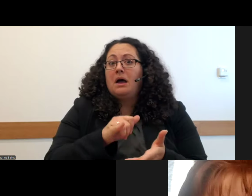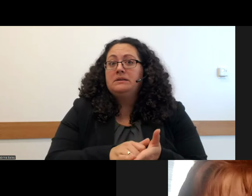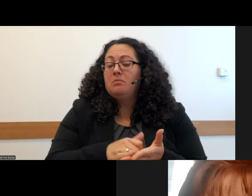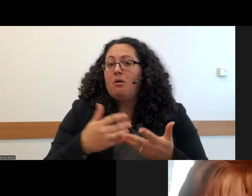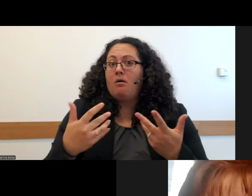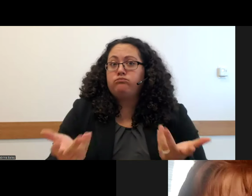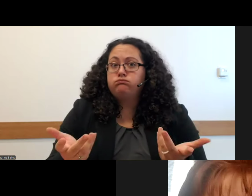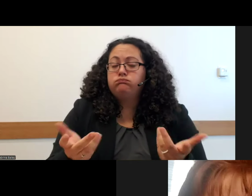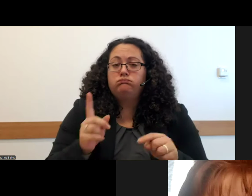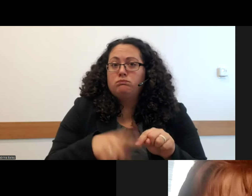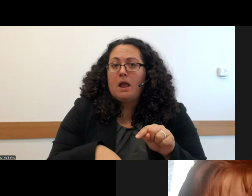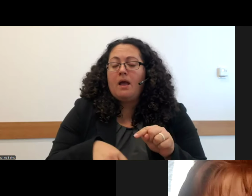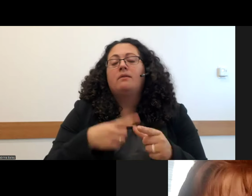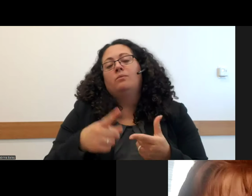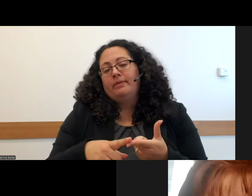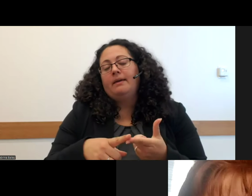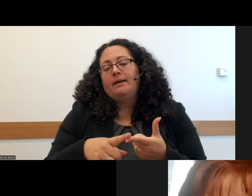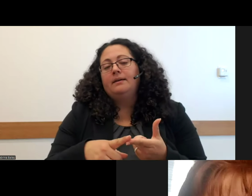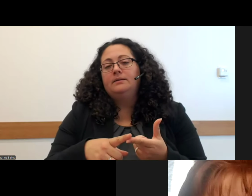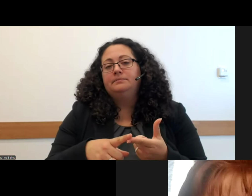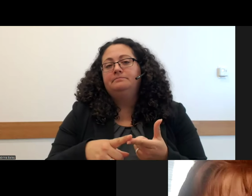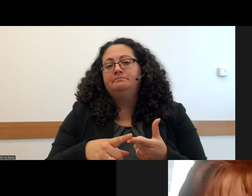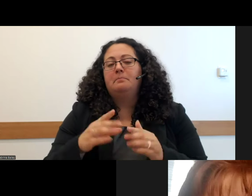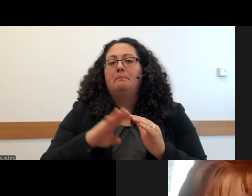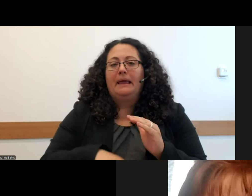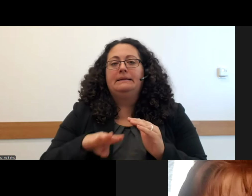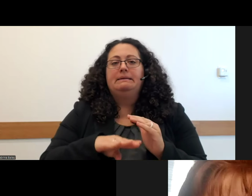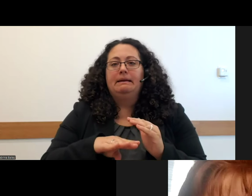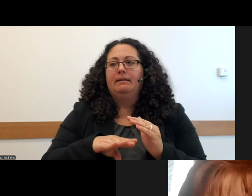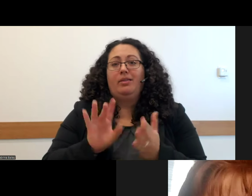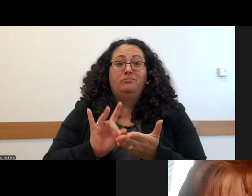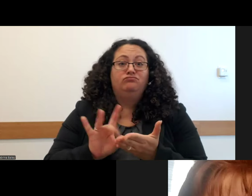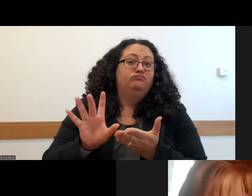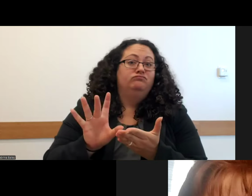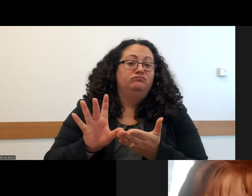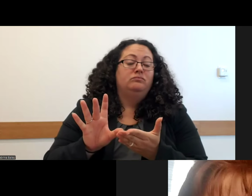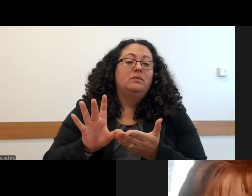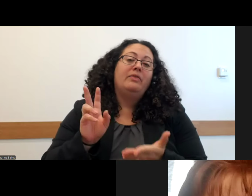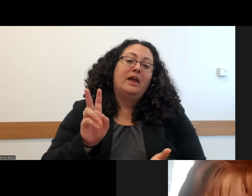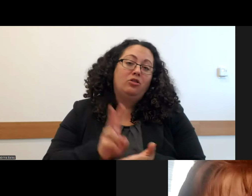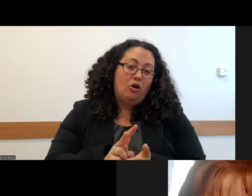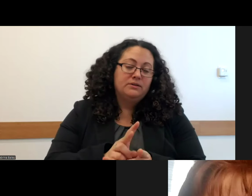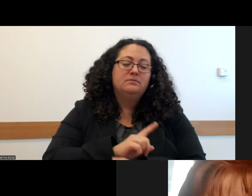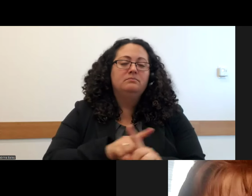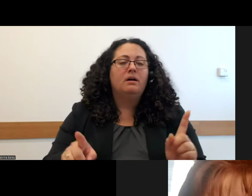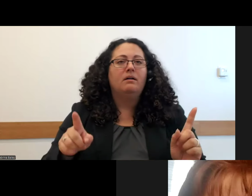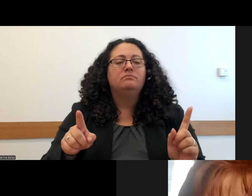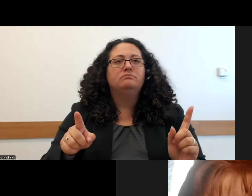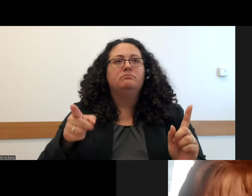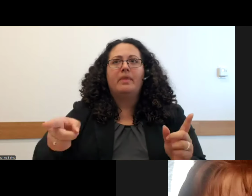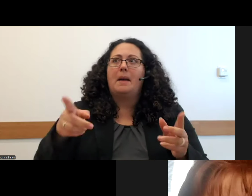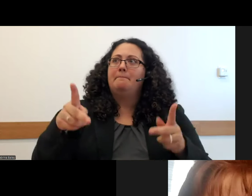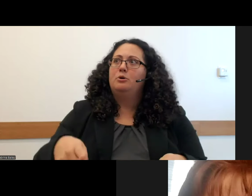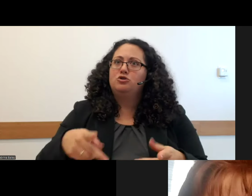so totally, you know, basically blew the person off and they lost what I thought would have been a very good